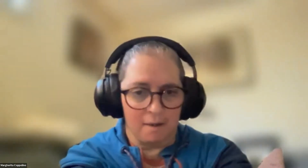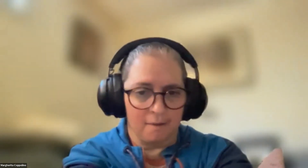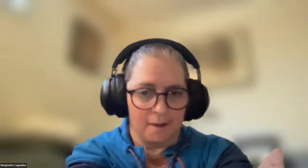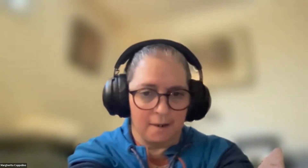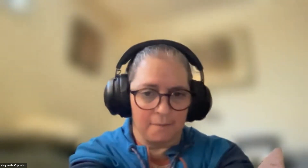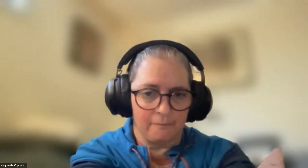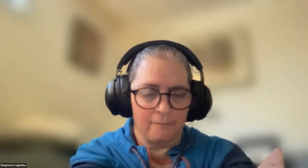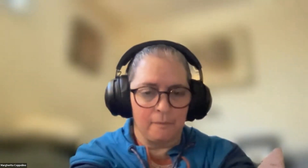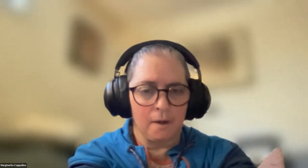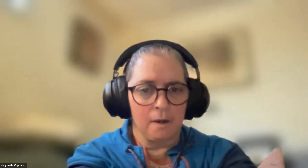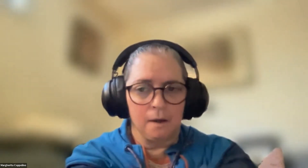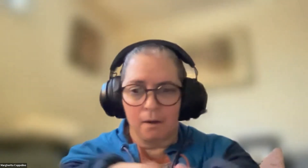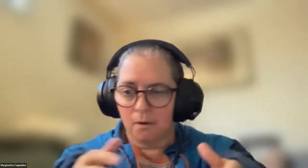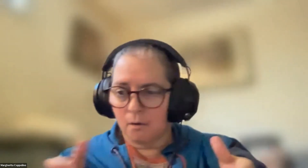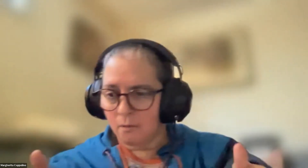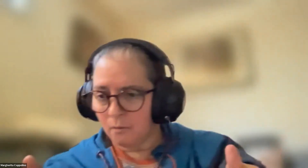and insight.